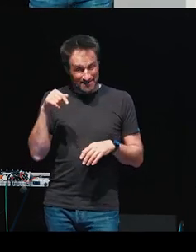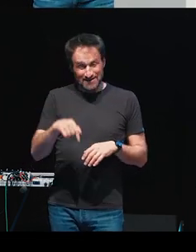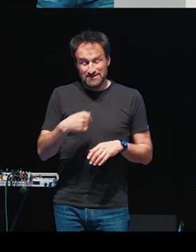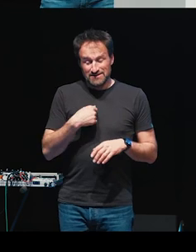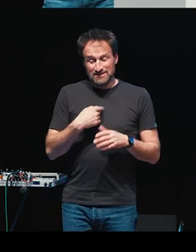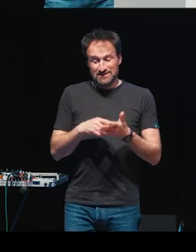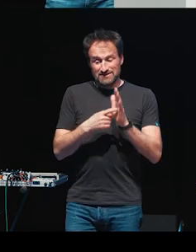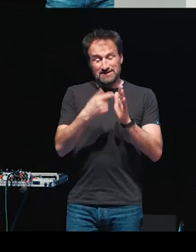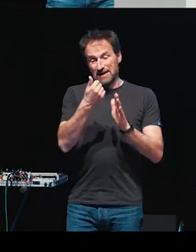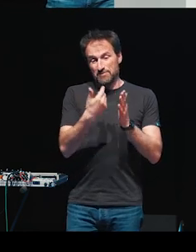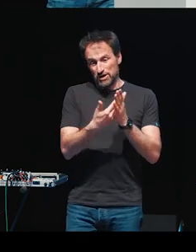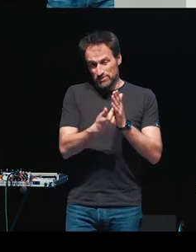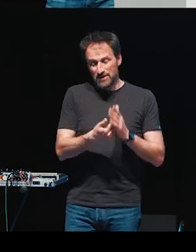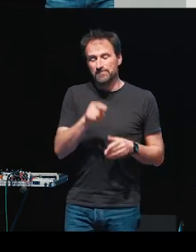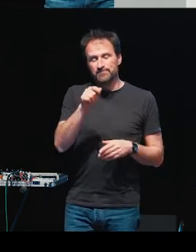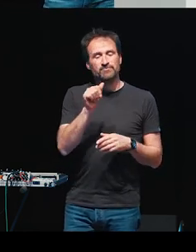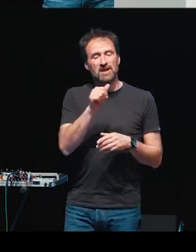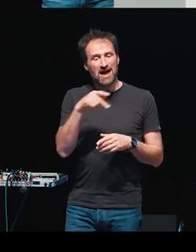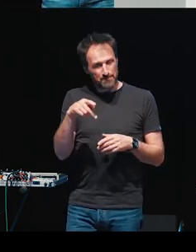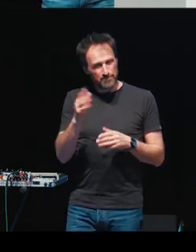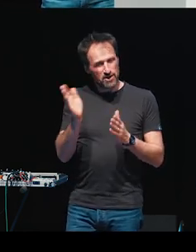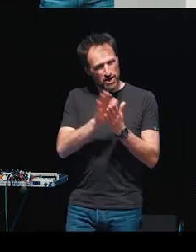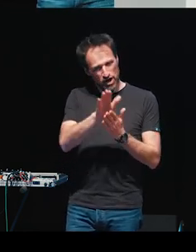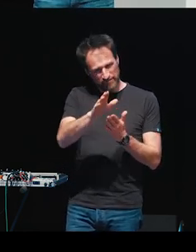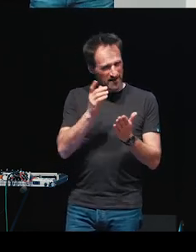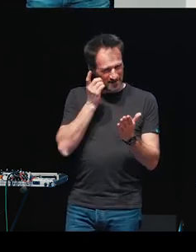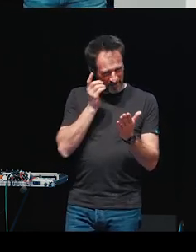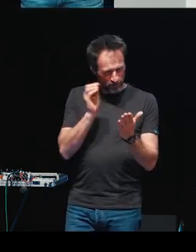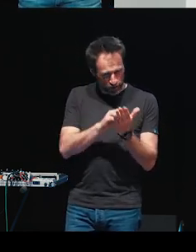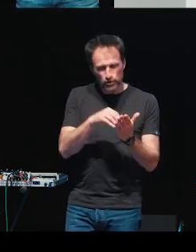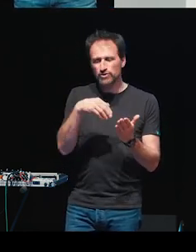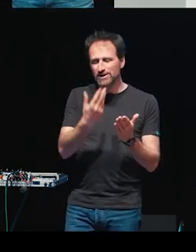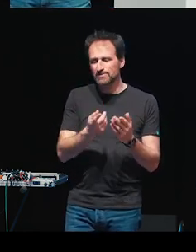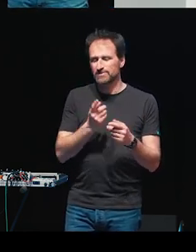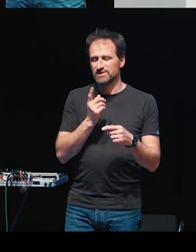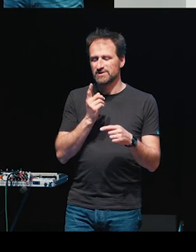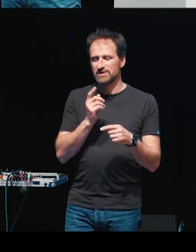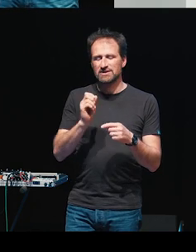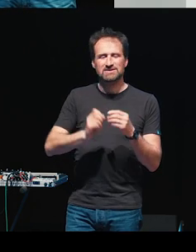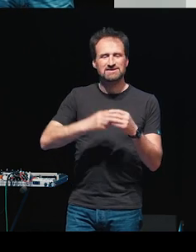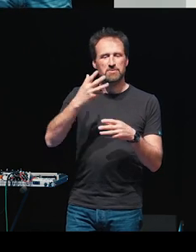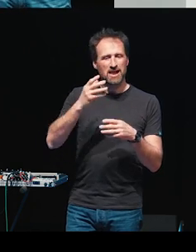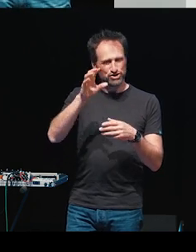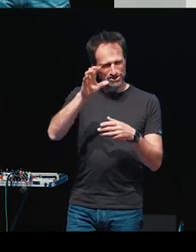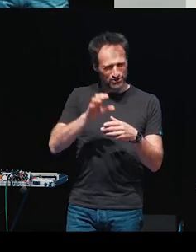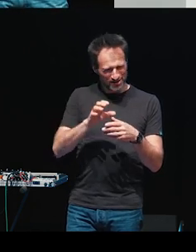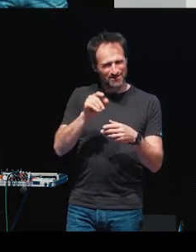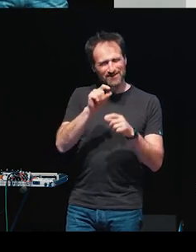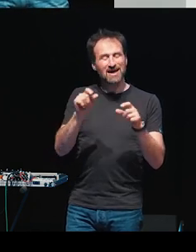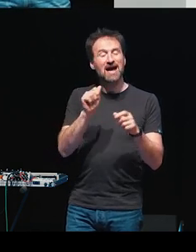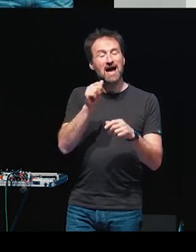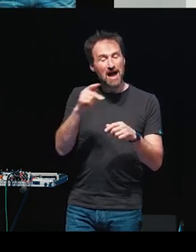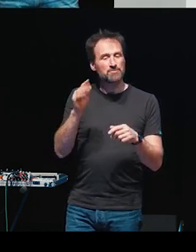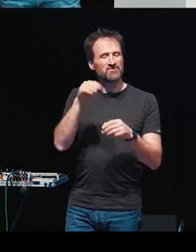you have you install the app on your phone, then you have this splash screen which shows that the app is getting loaded. During